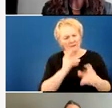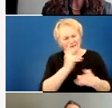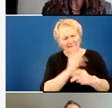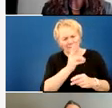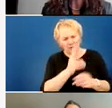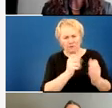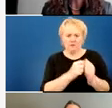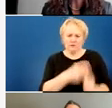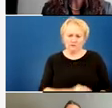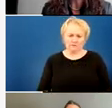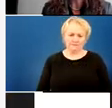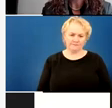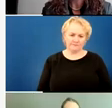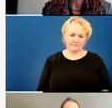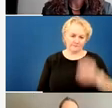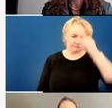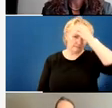them.